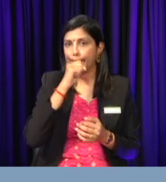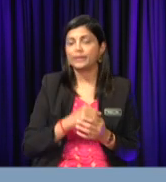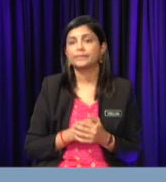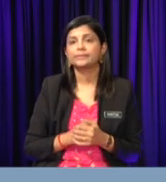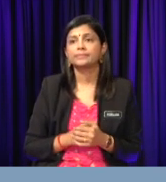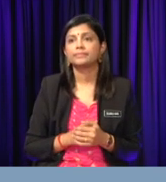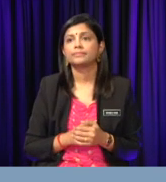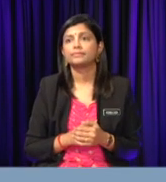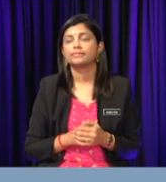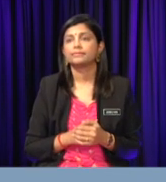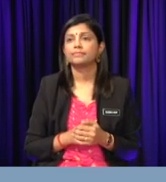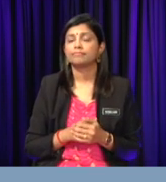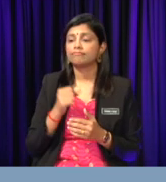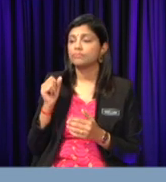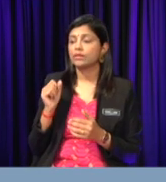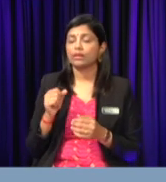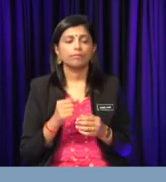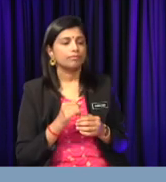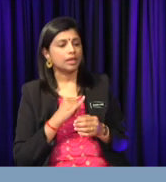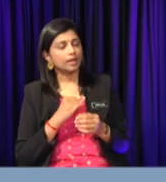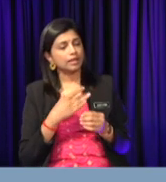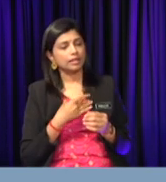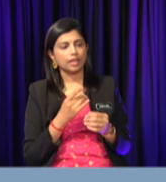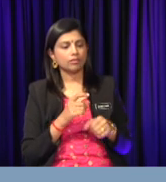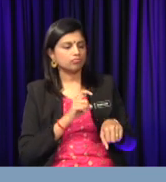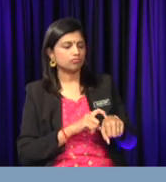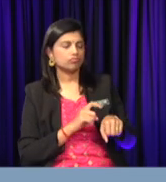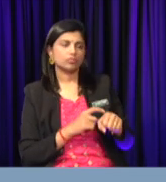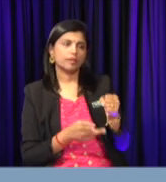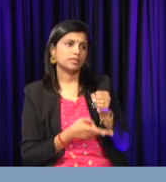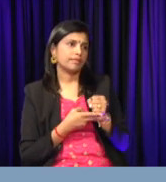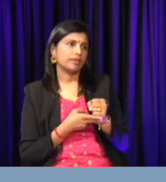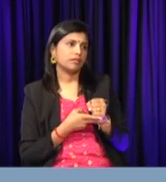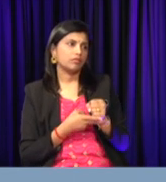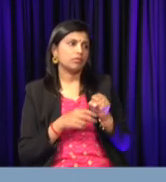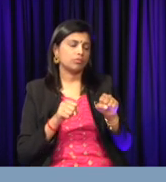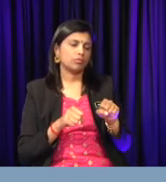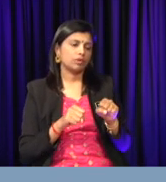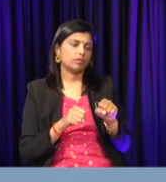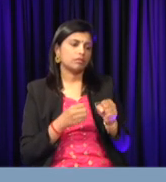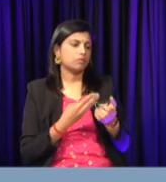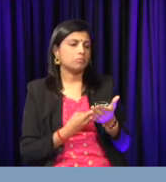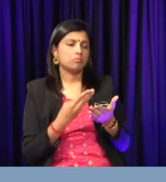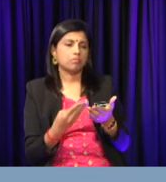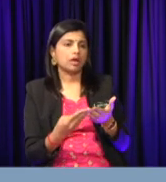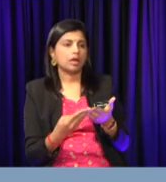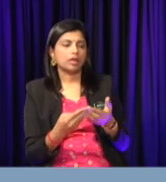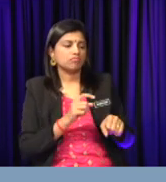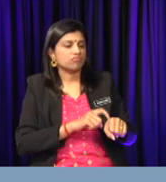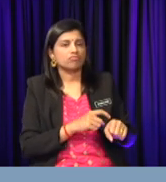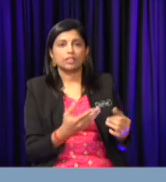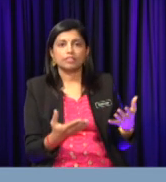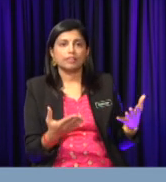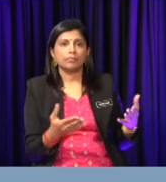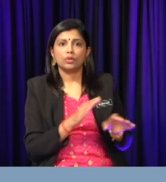shopping because it's time saving. We can do it anytime while we are on work or any leave, so we don't have to take our cars and go to a